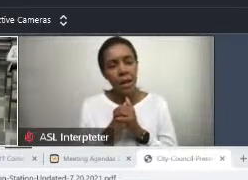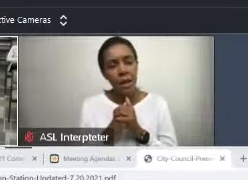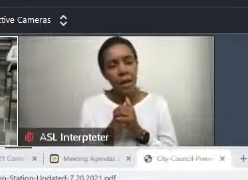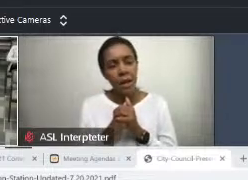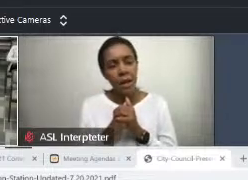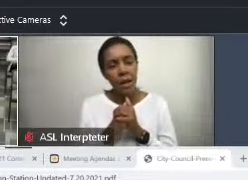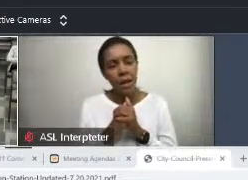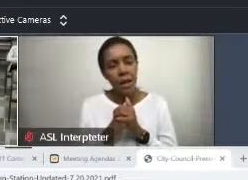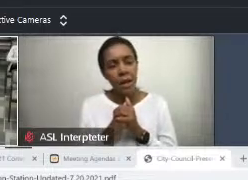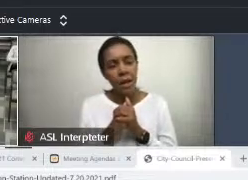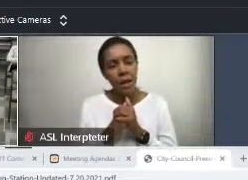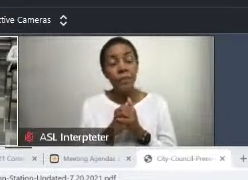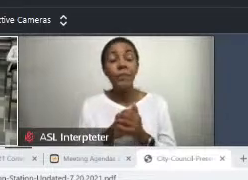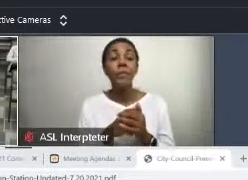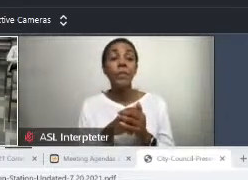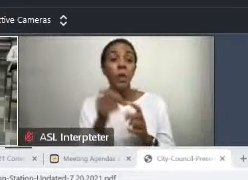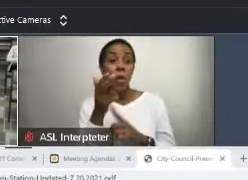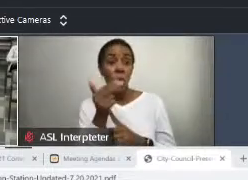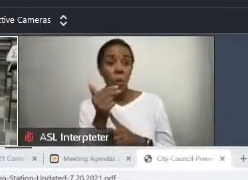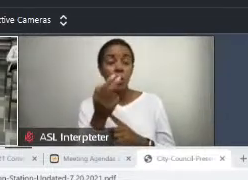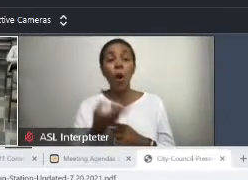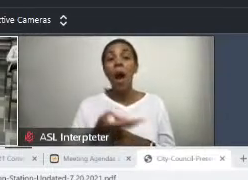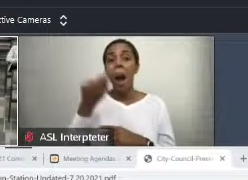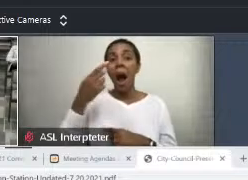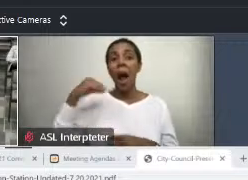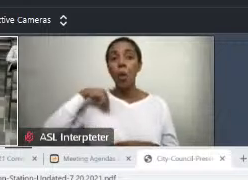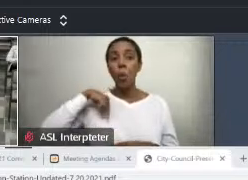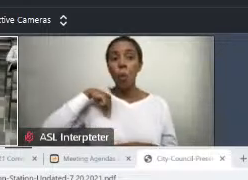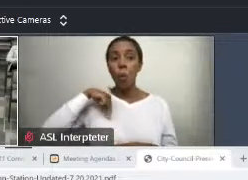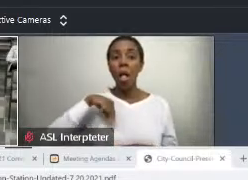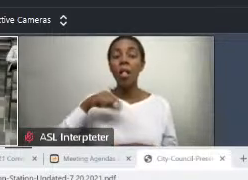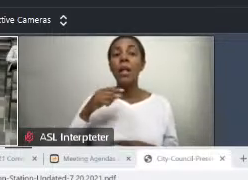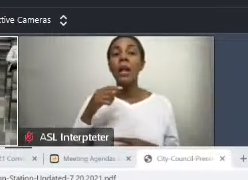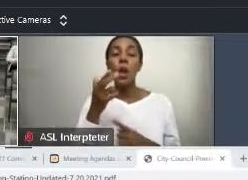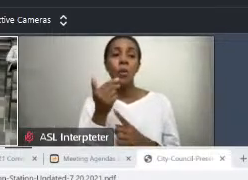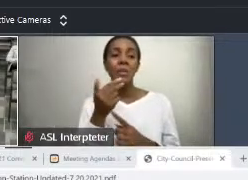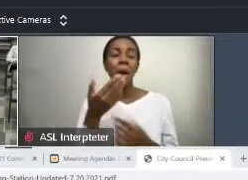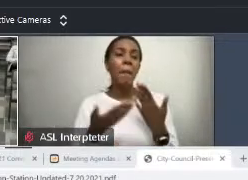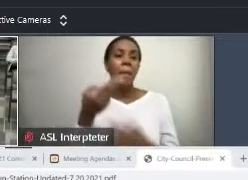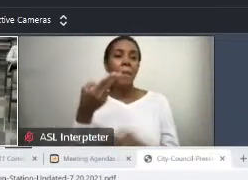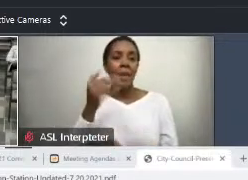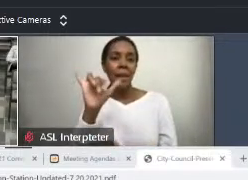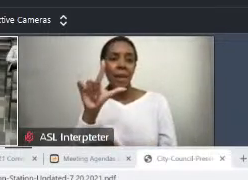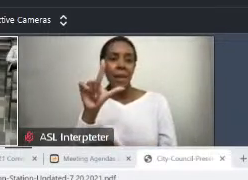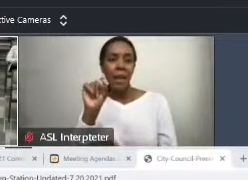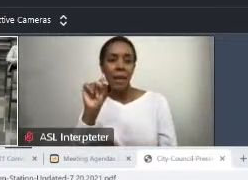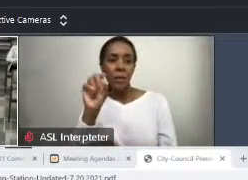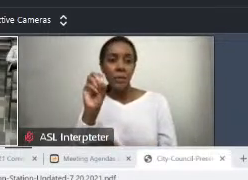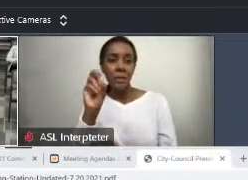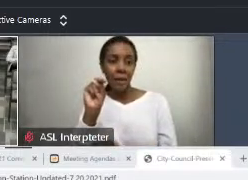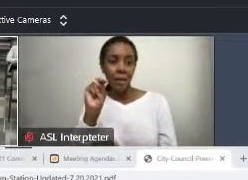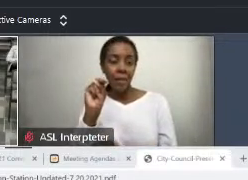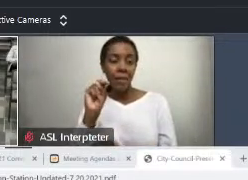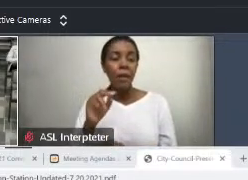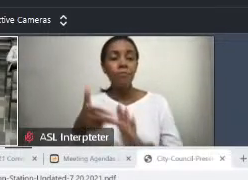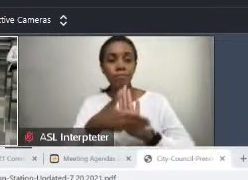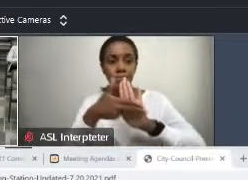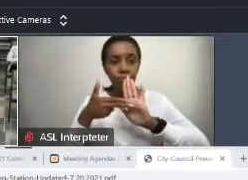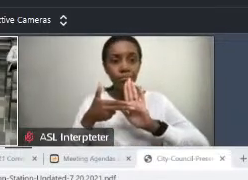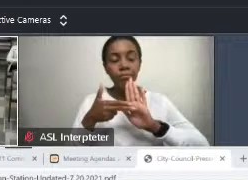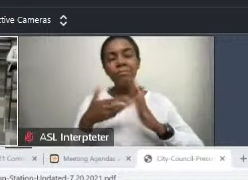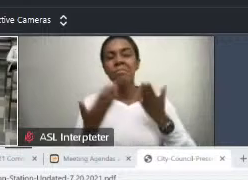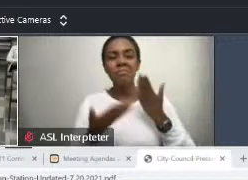the select service hotel will be a high quality hotel, would likely be a Hilton branded hotel, that to be determined.